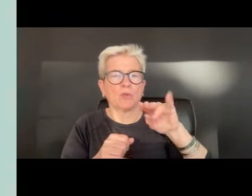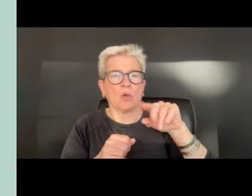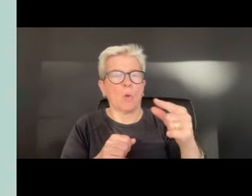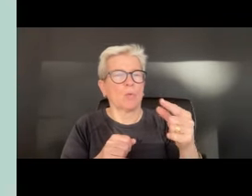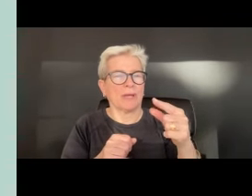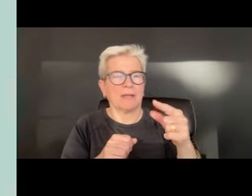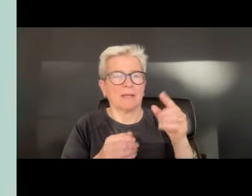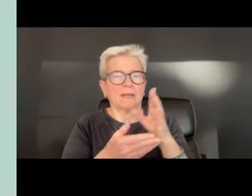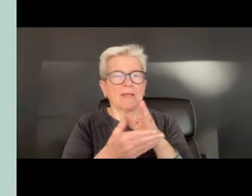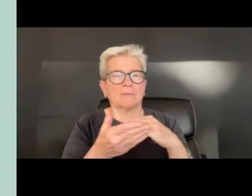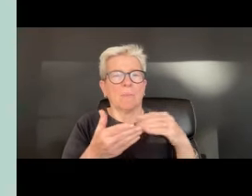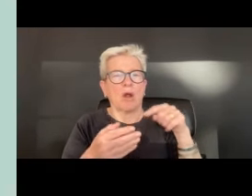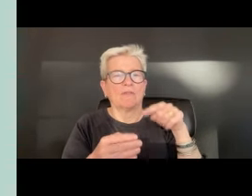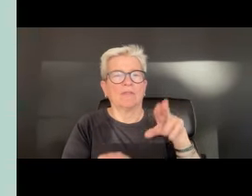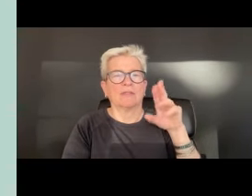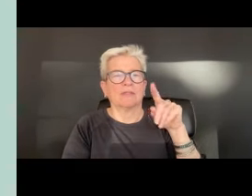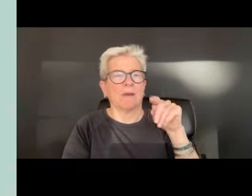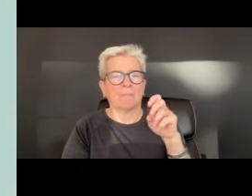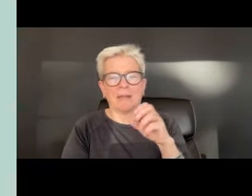update.